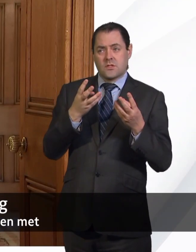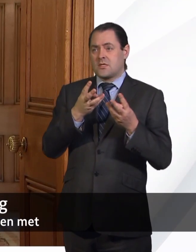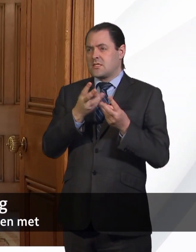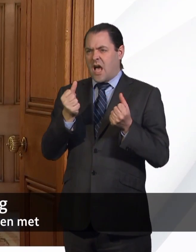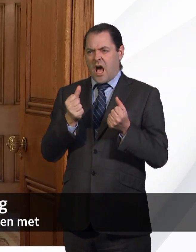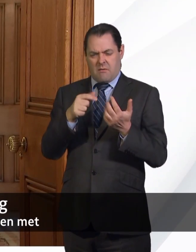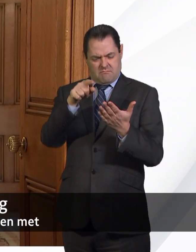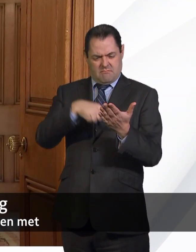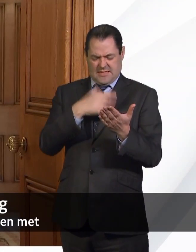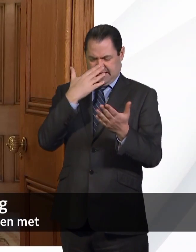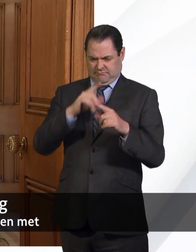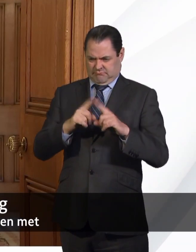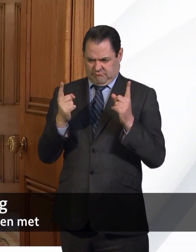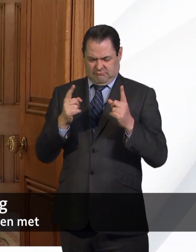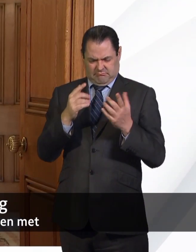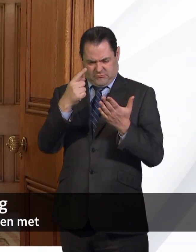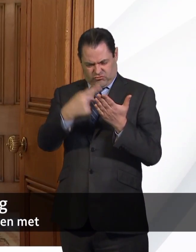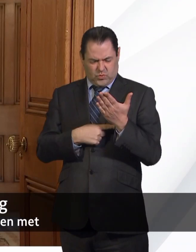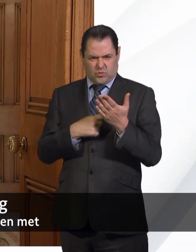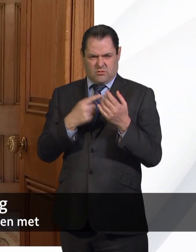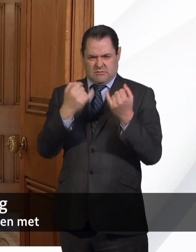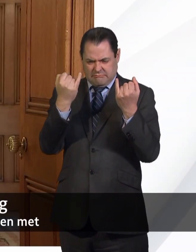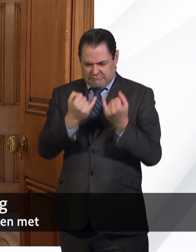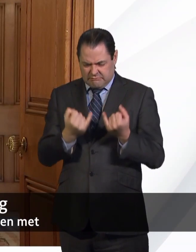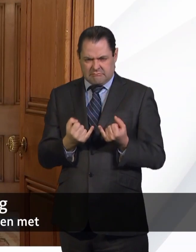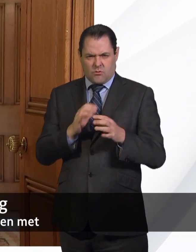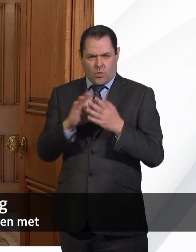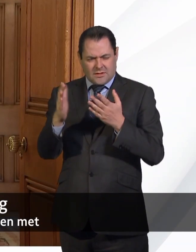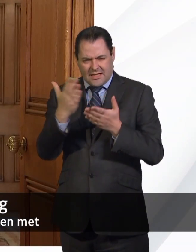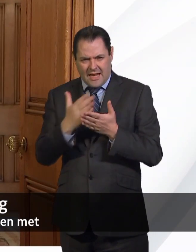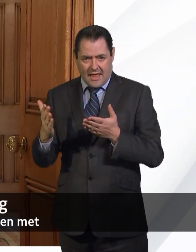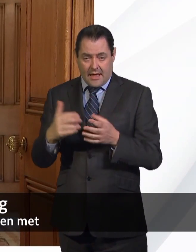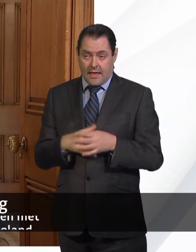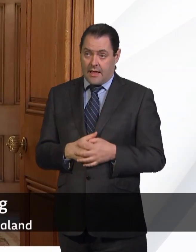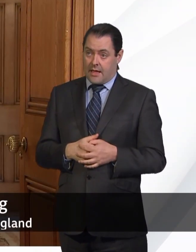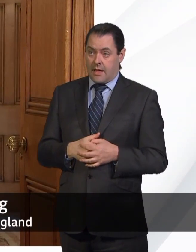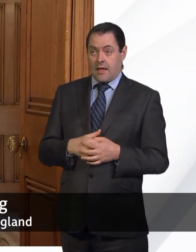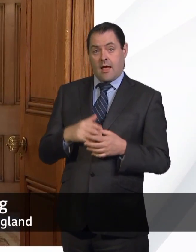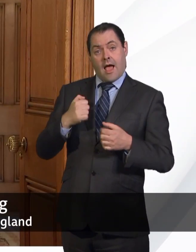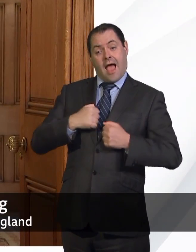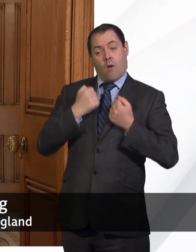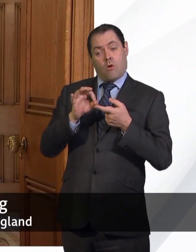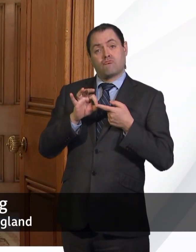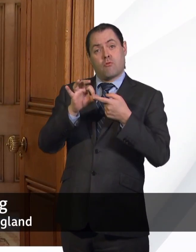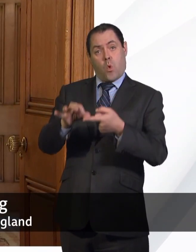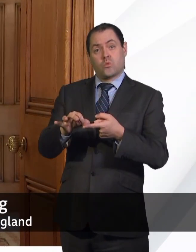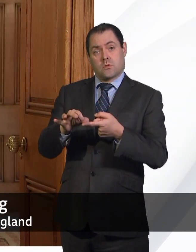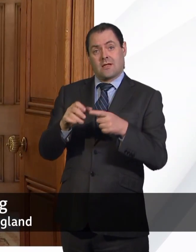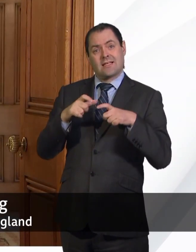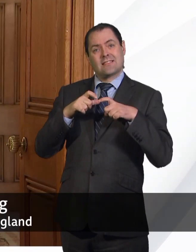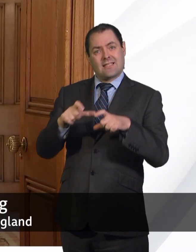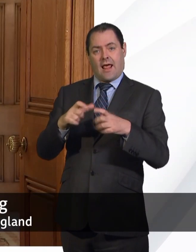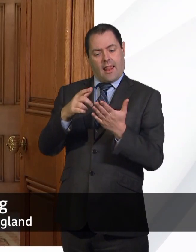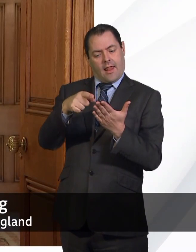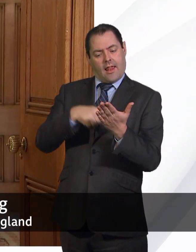apparent inconsistencies in these rules, and clearly what we're proposing is still just a